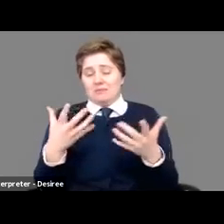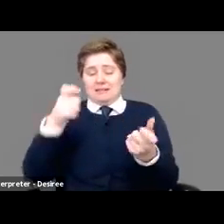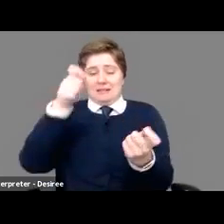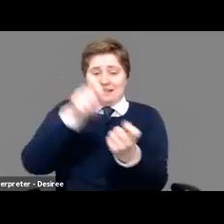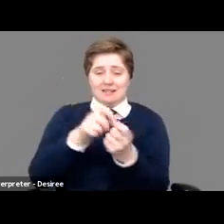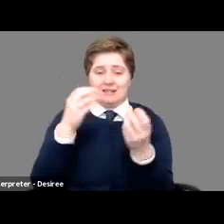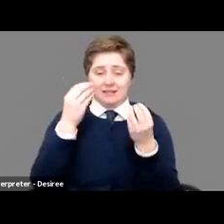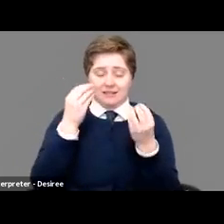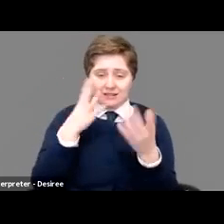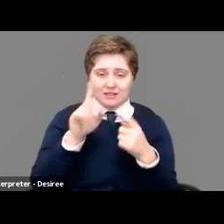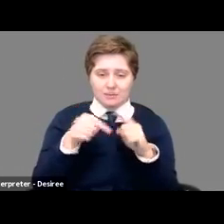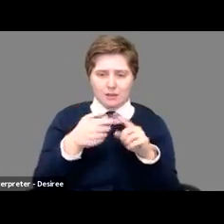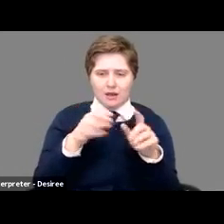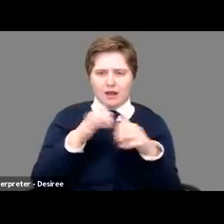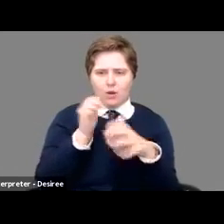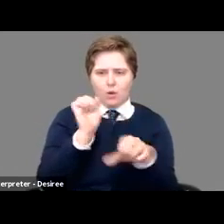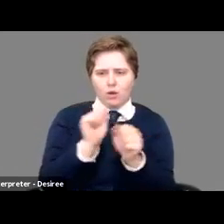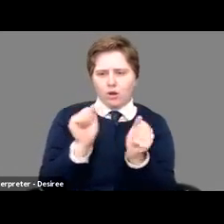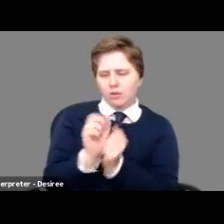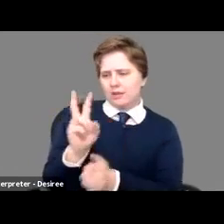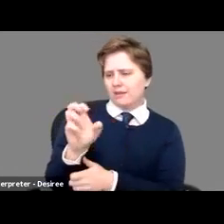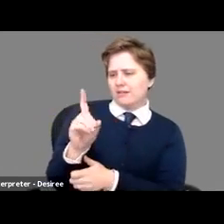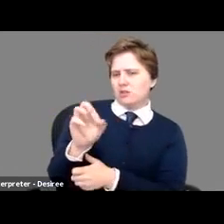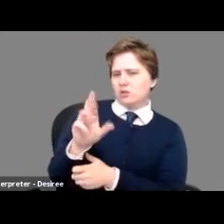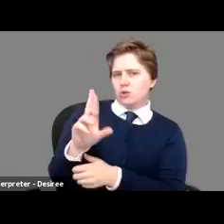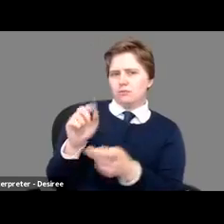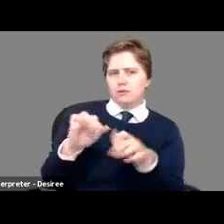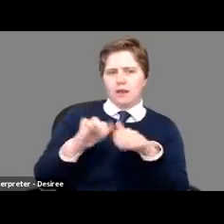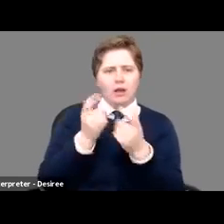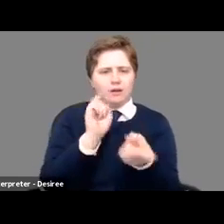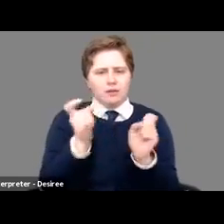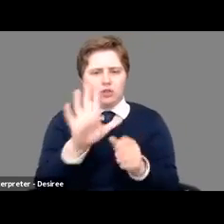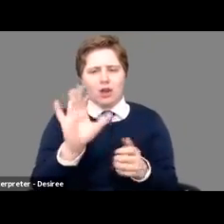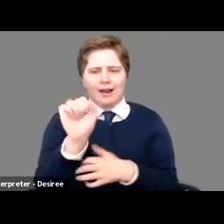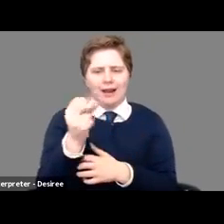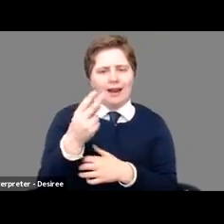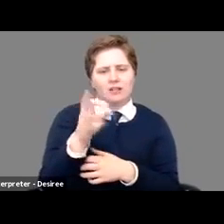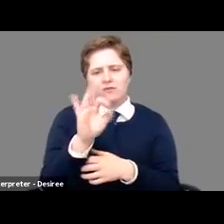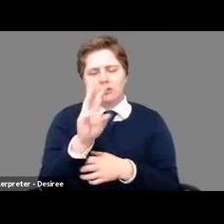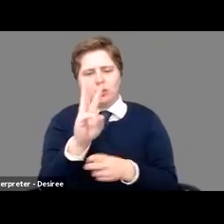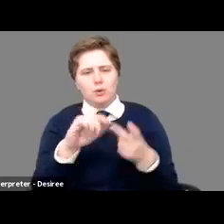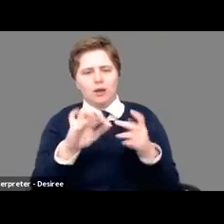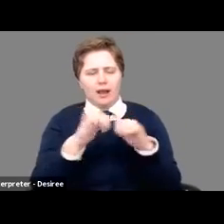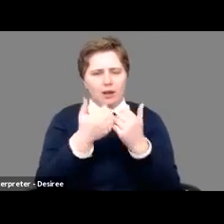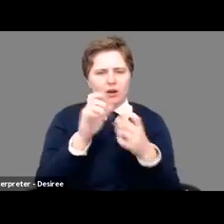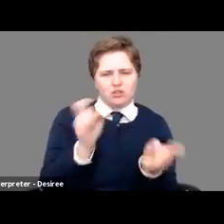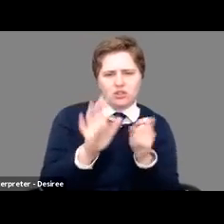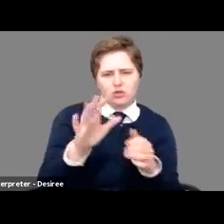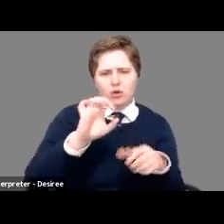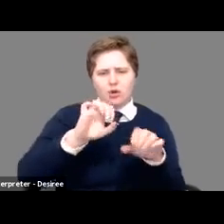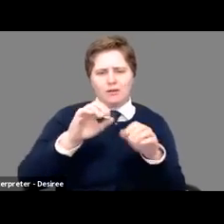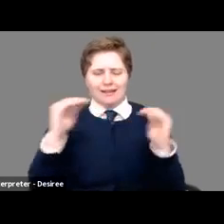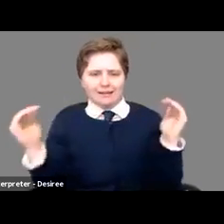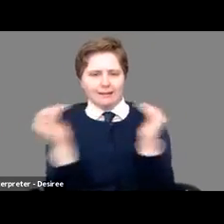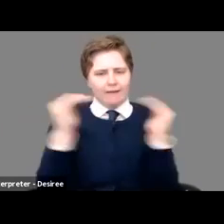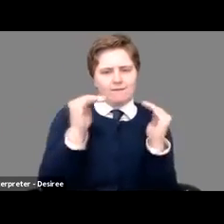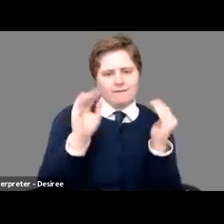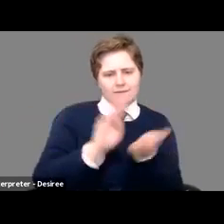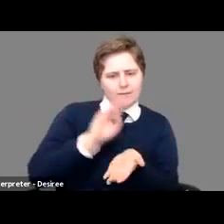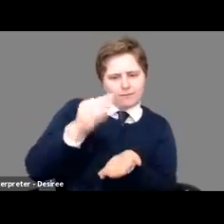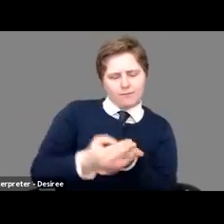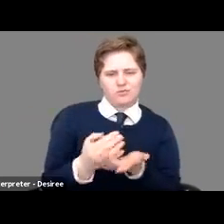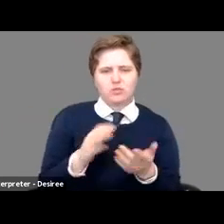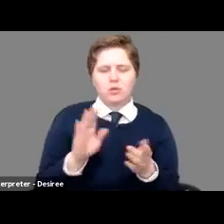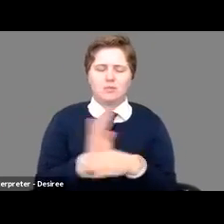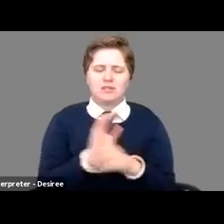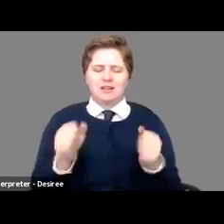how to work with vendors, how to adjust your cash flow, how to adjust your break even, so that businesses can really make